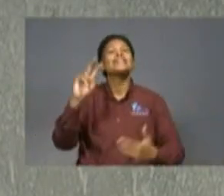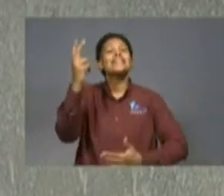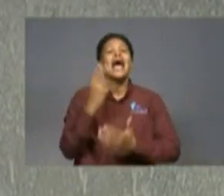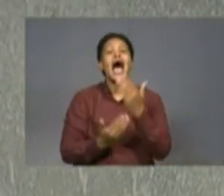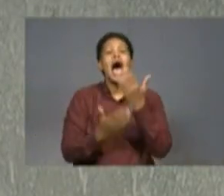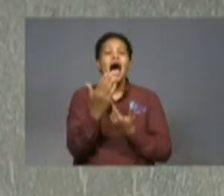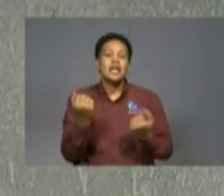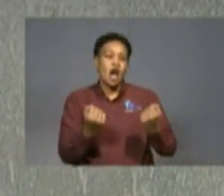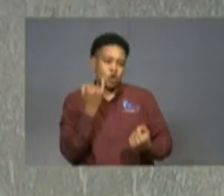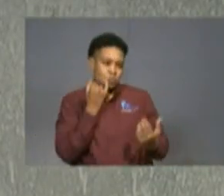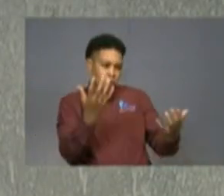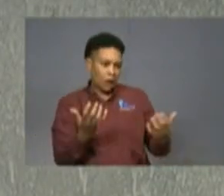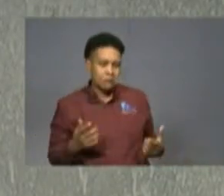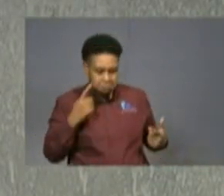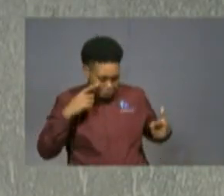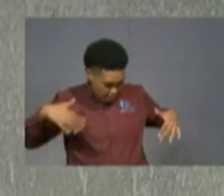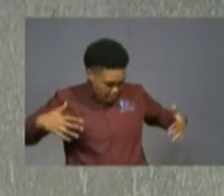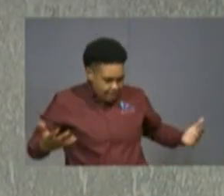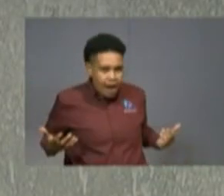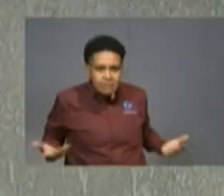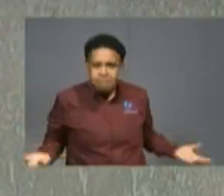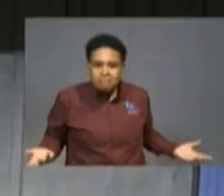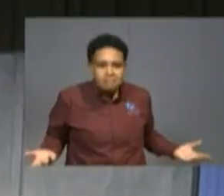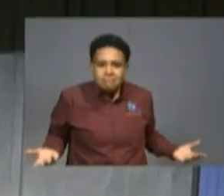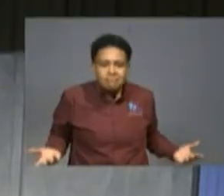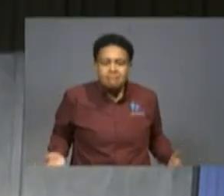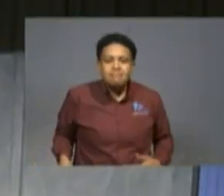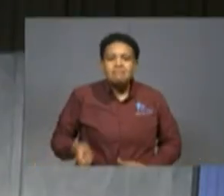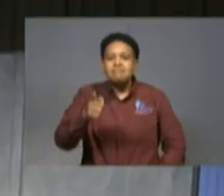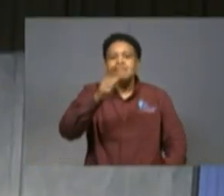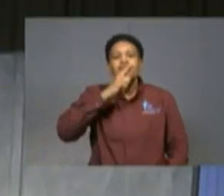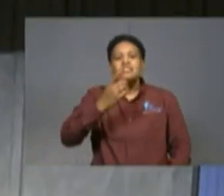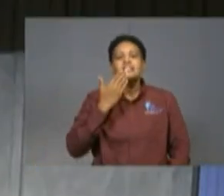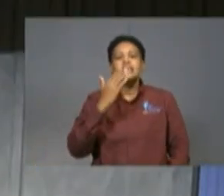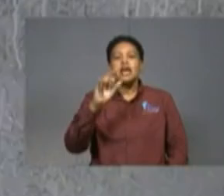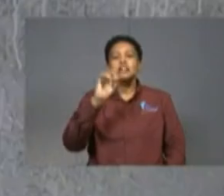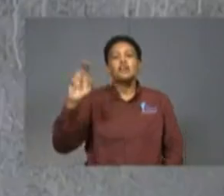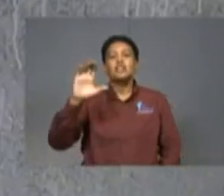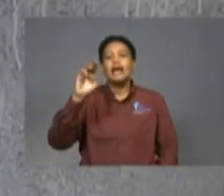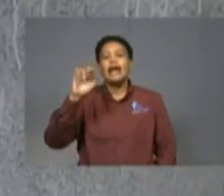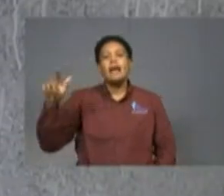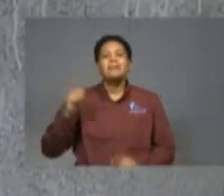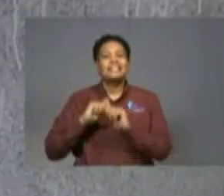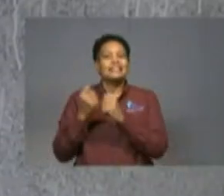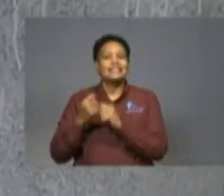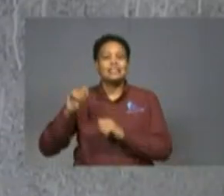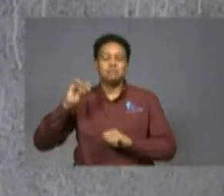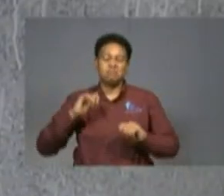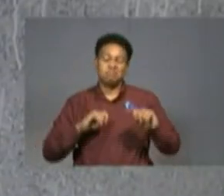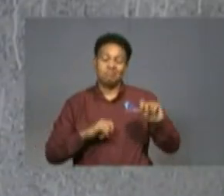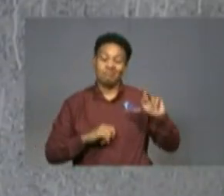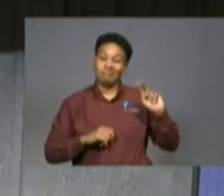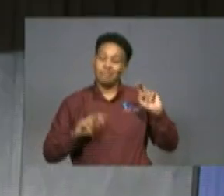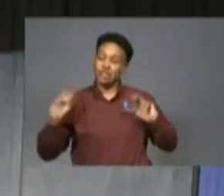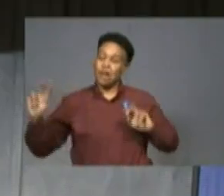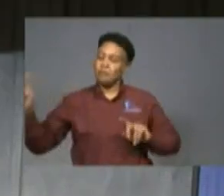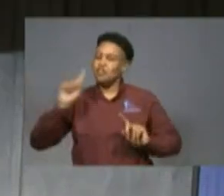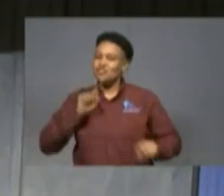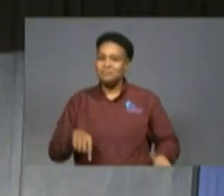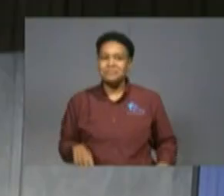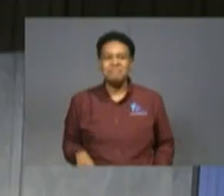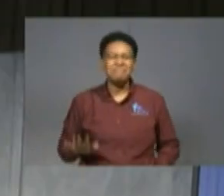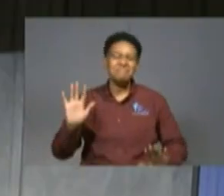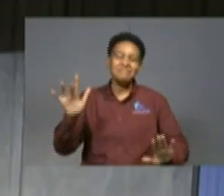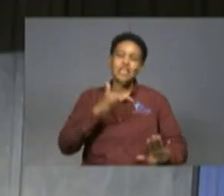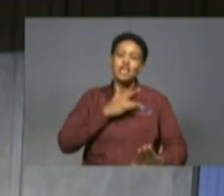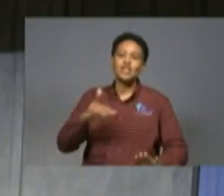that we are to get from this administration. Thank you, Dr. Campbell. Team JLP, your rebuttal. As usual, the